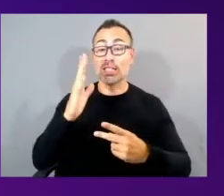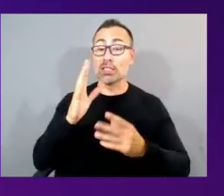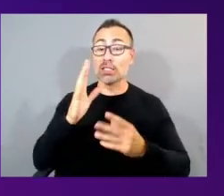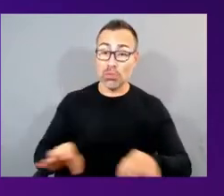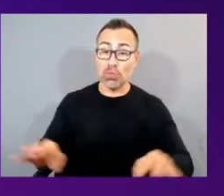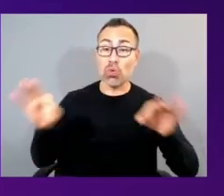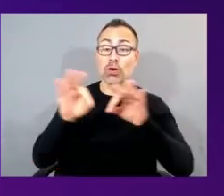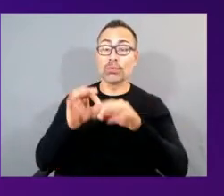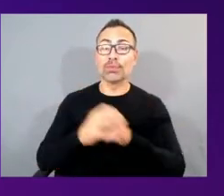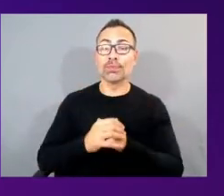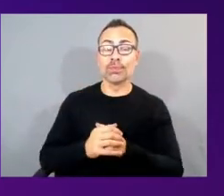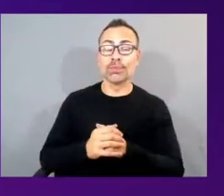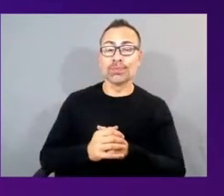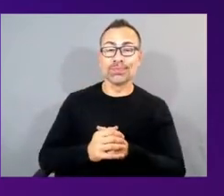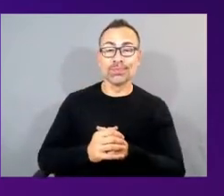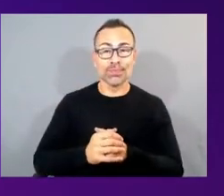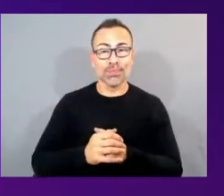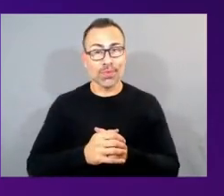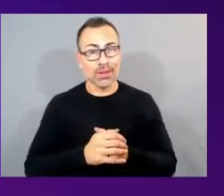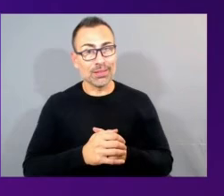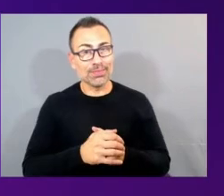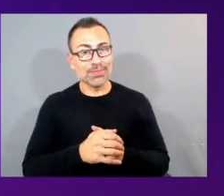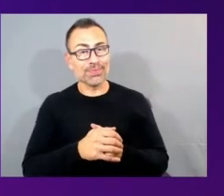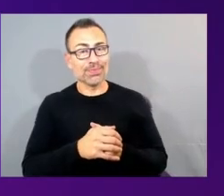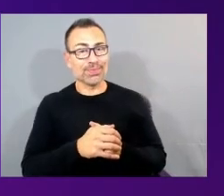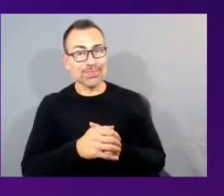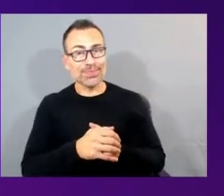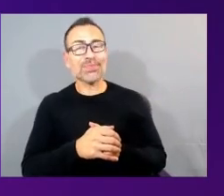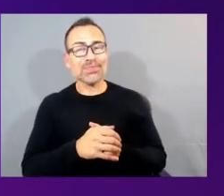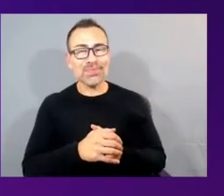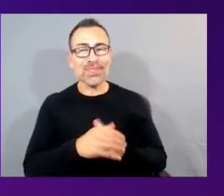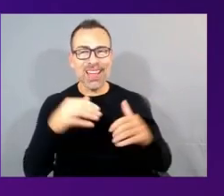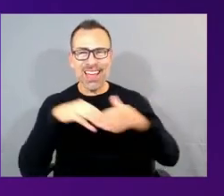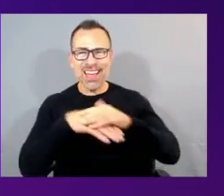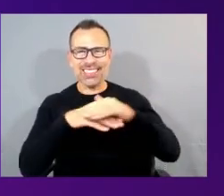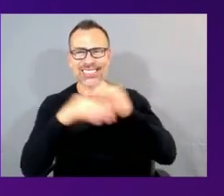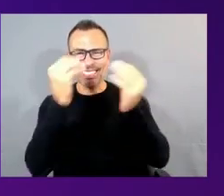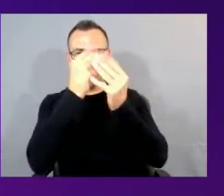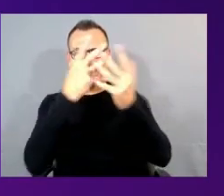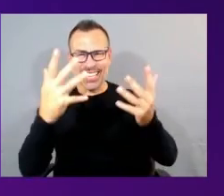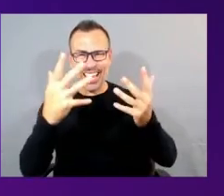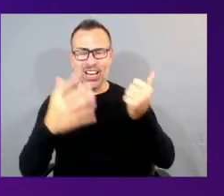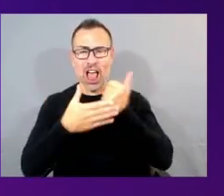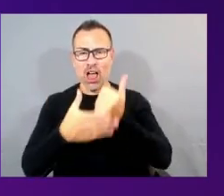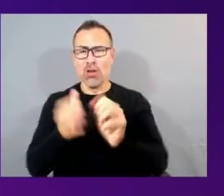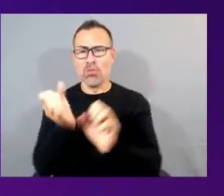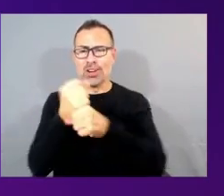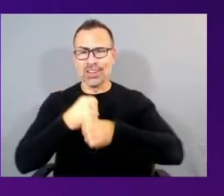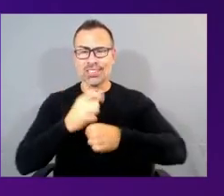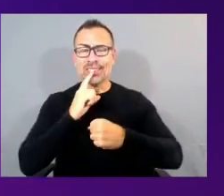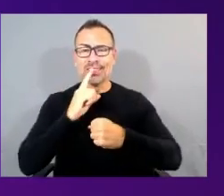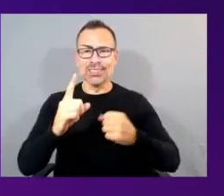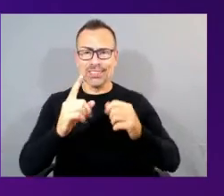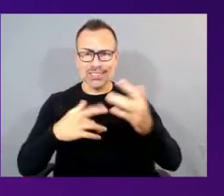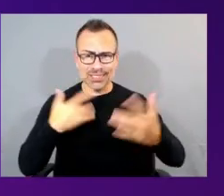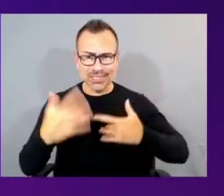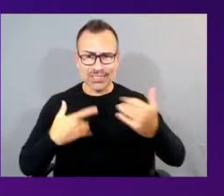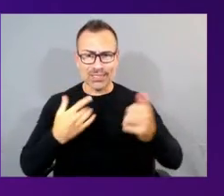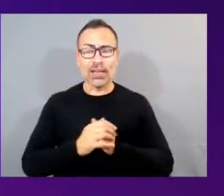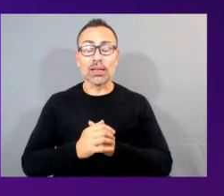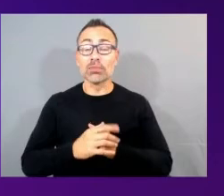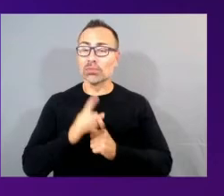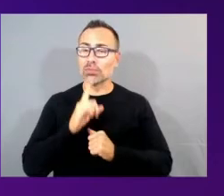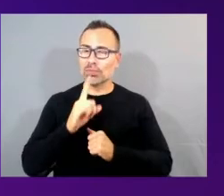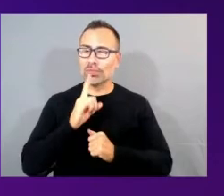Unlocking data from production sounds exciting. I'm sure you're running into challenges. Can you talk more about your challenges